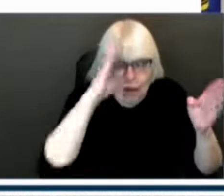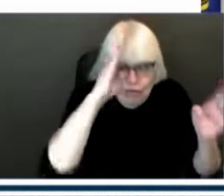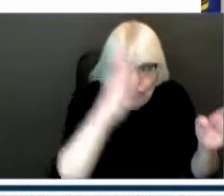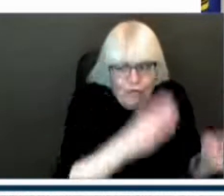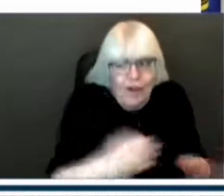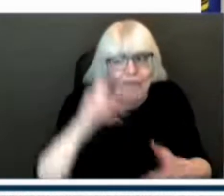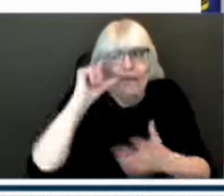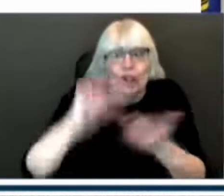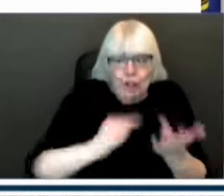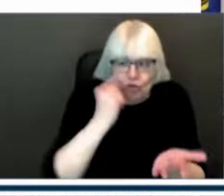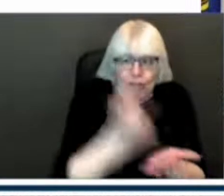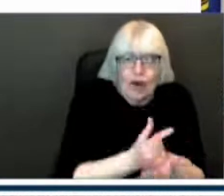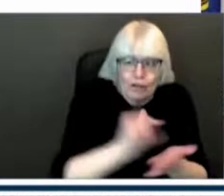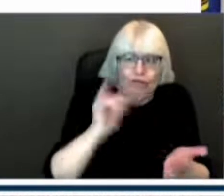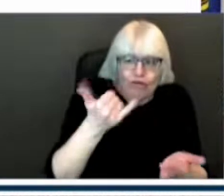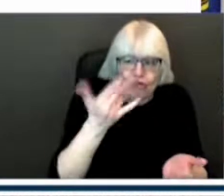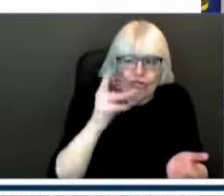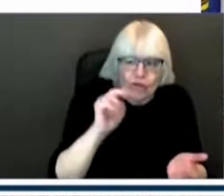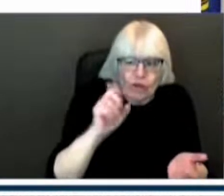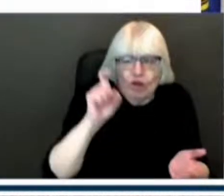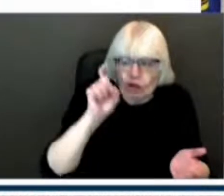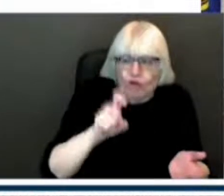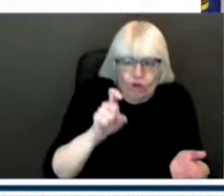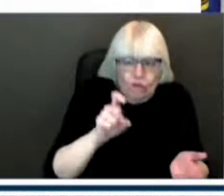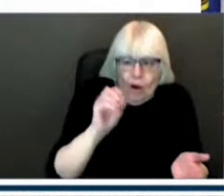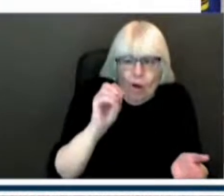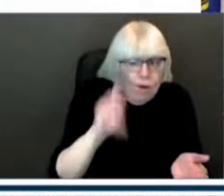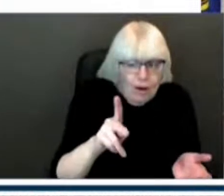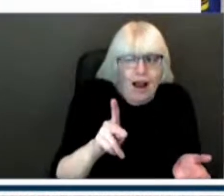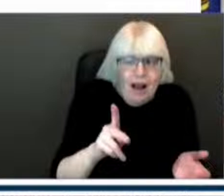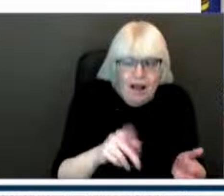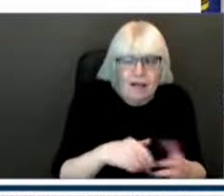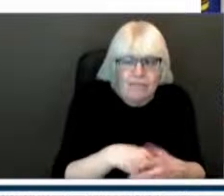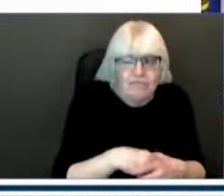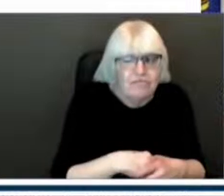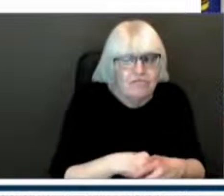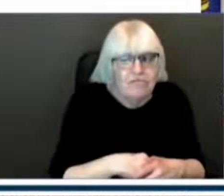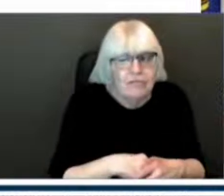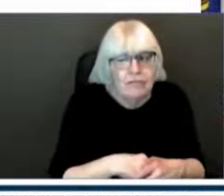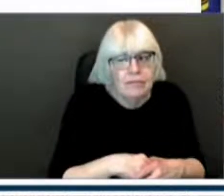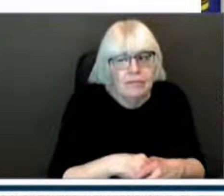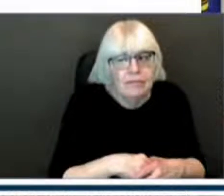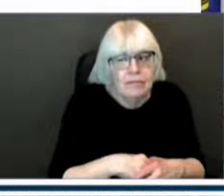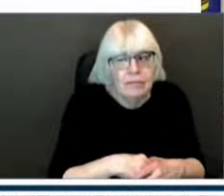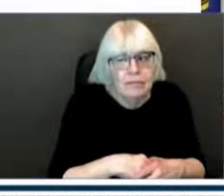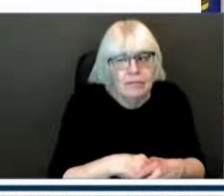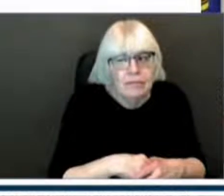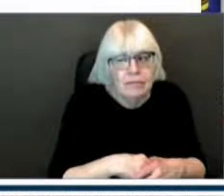the Guysborough Journal. Go ahead, Lois. Yes, hello. Thank you. Can you hear me?